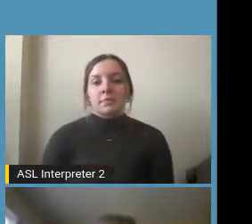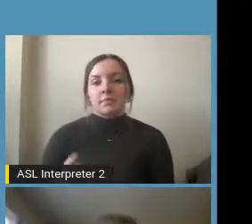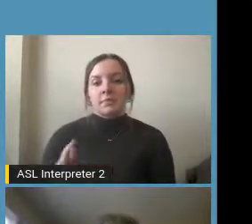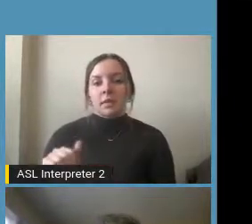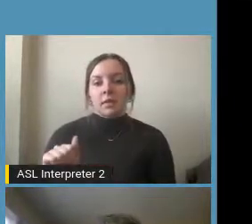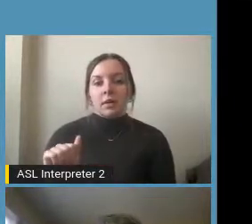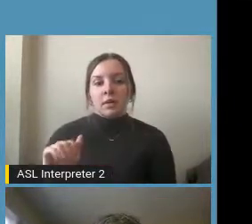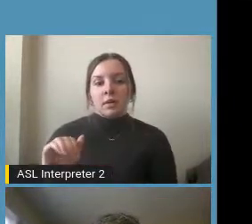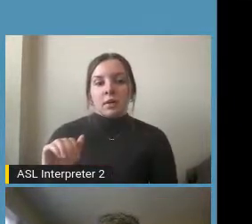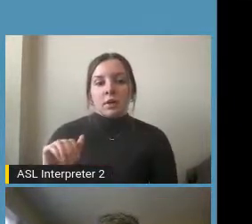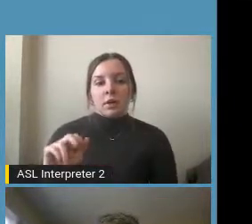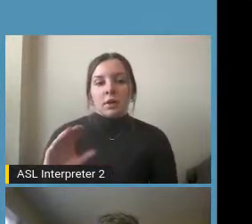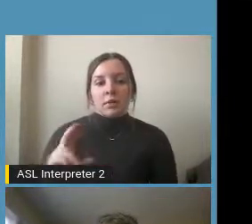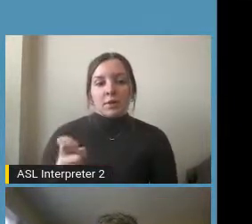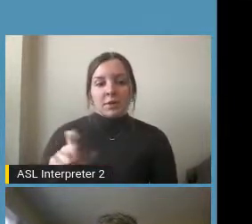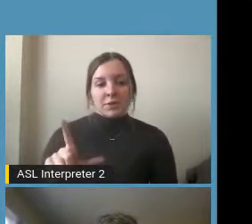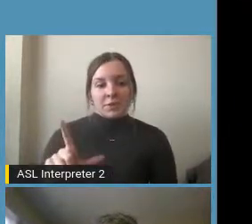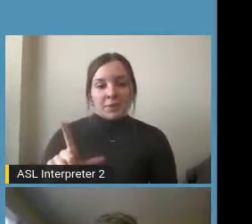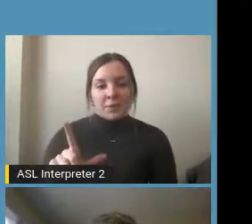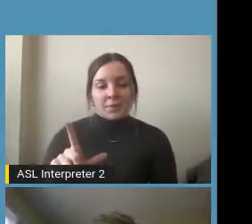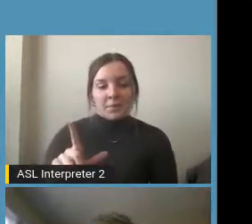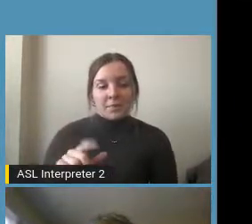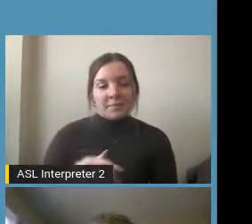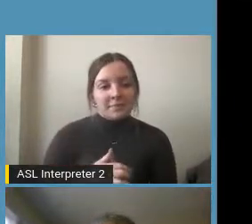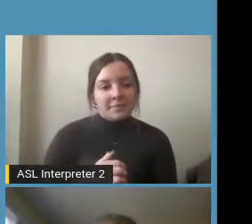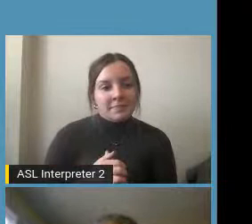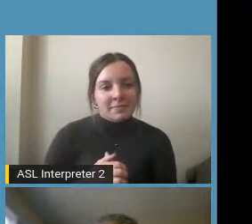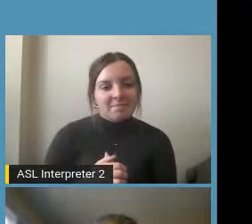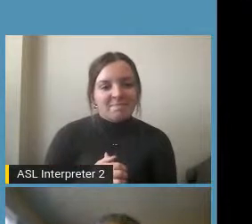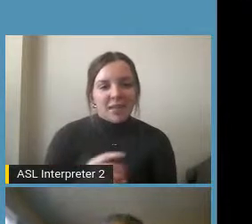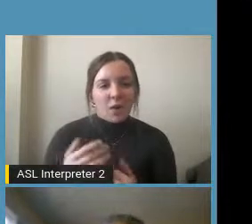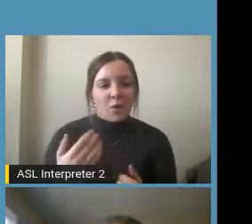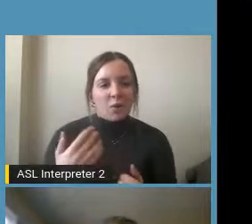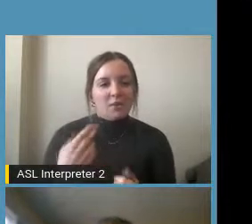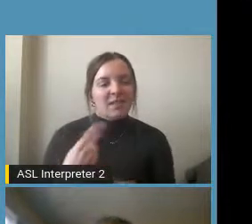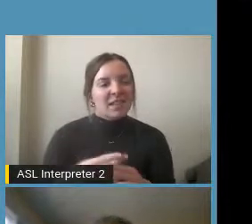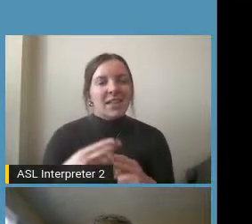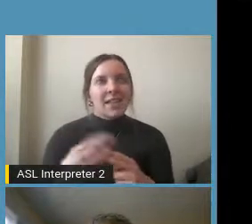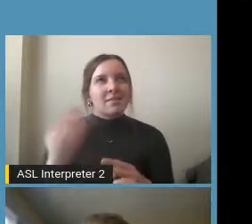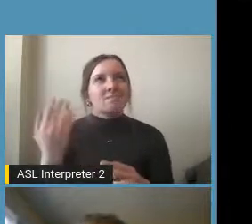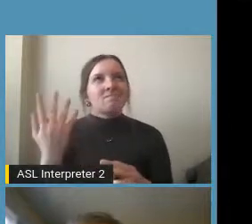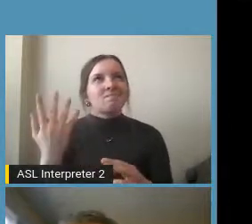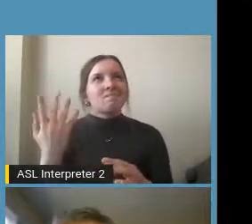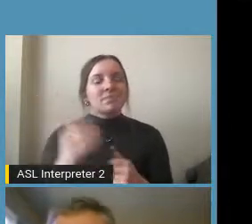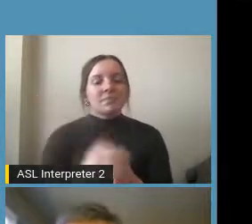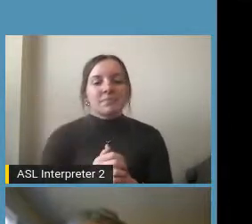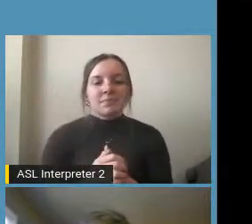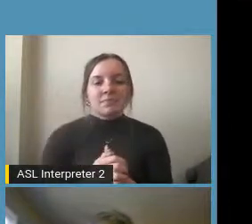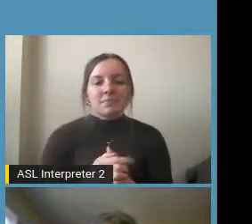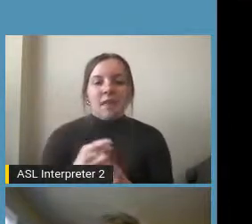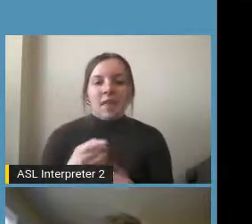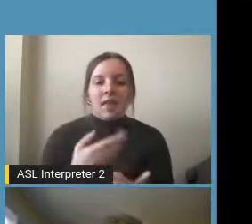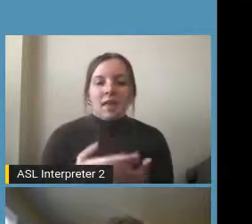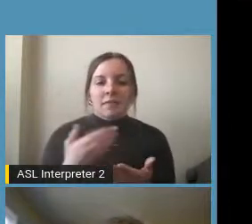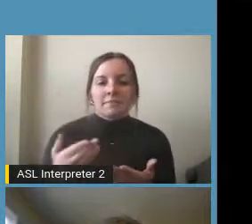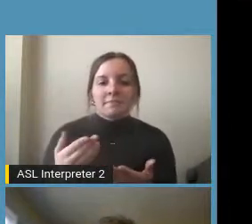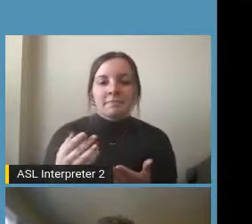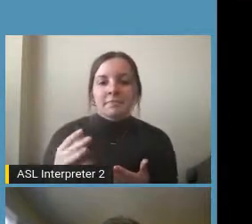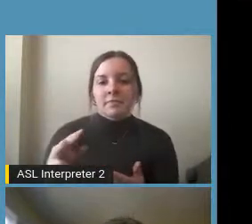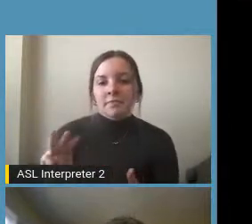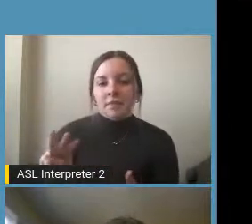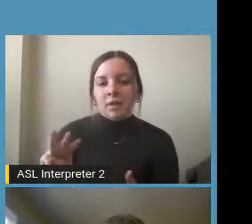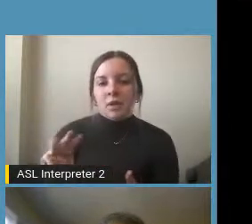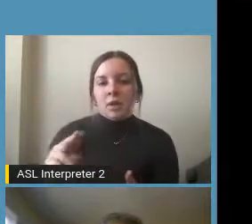oh boy, this is harder than I thought. So this is an object that it's Rachel